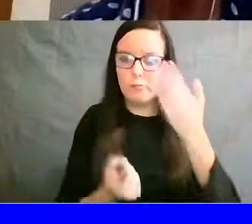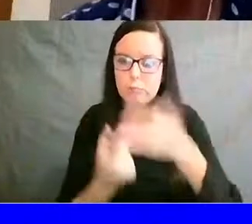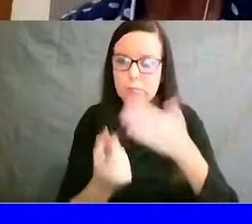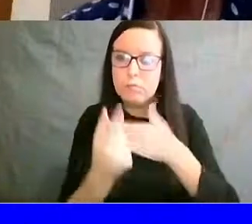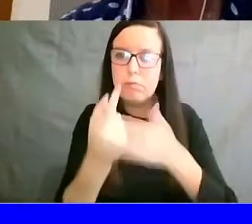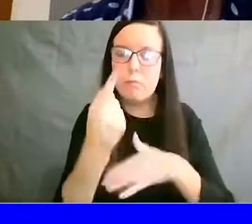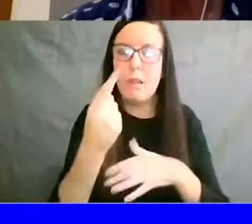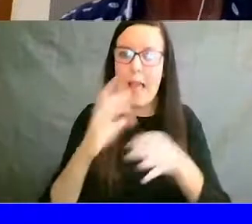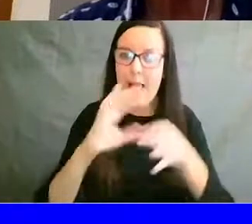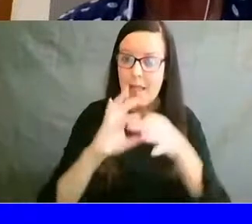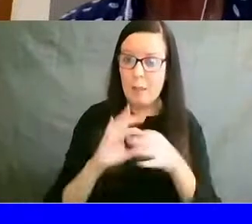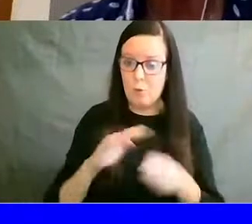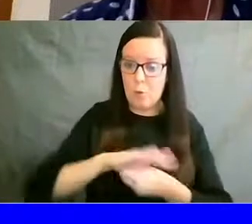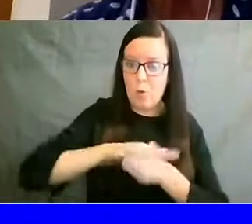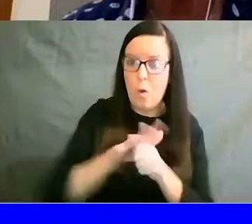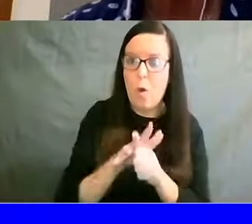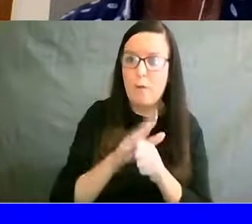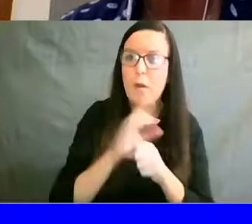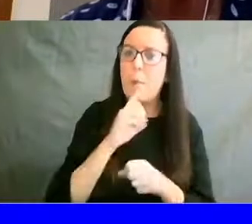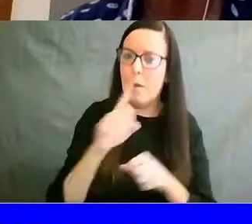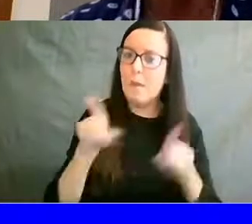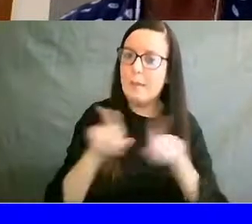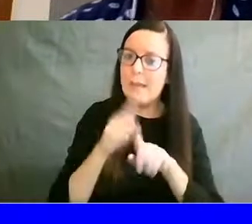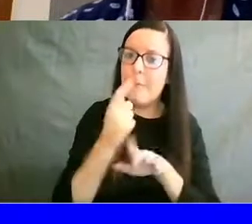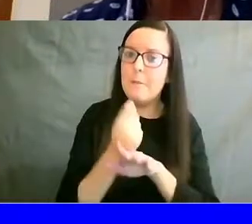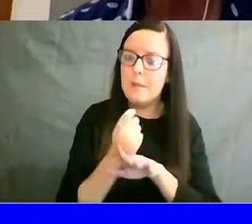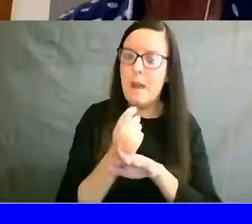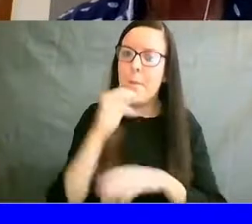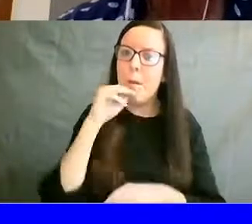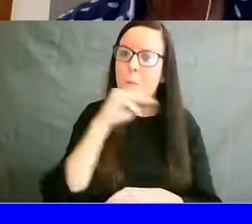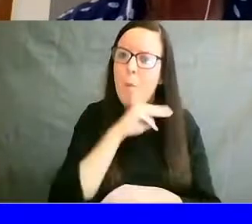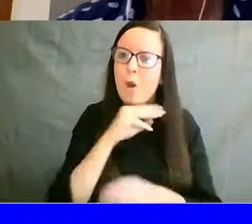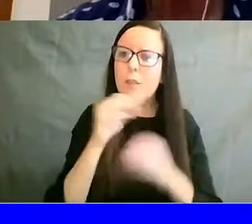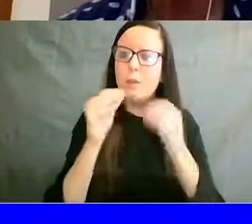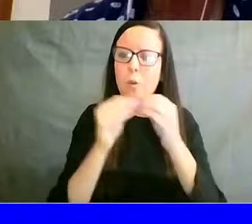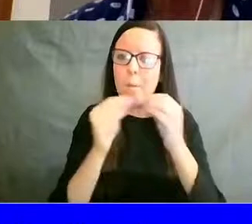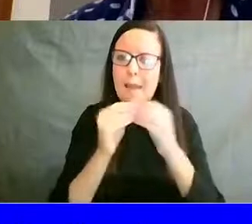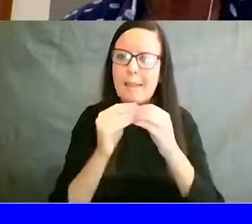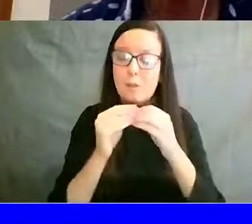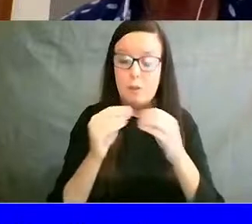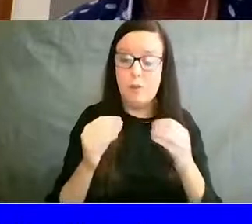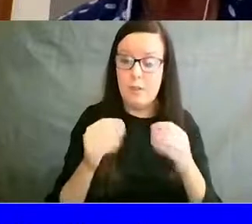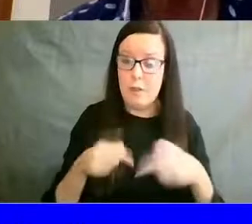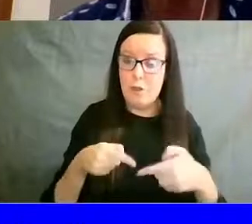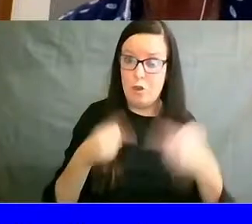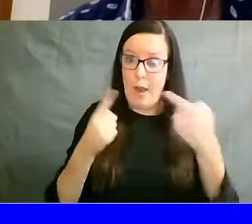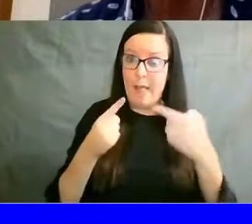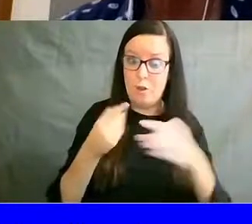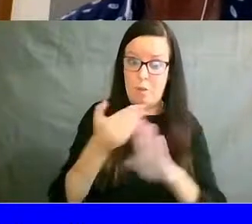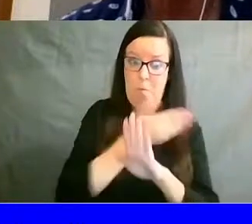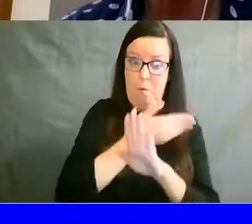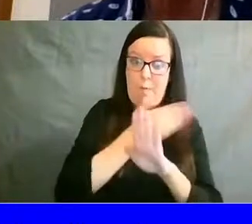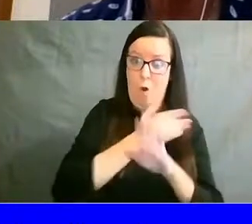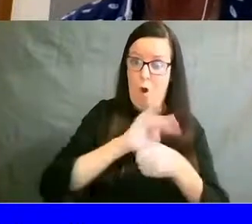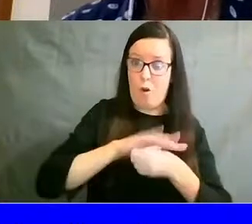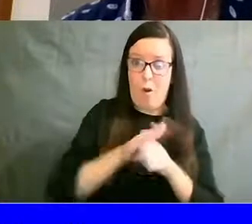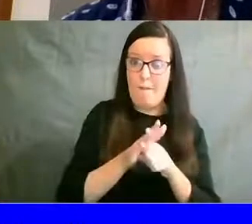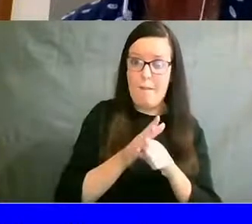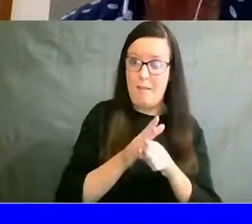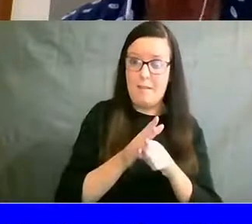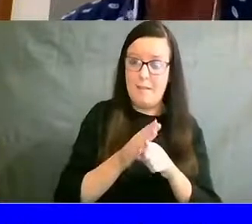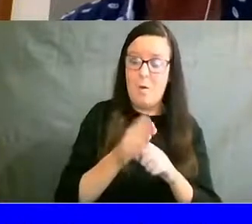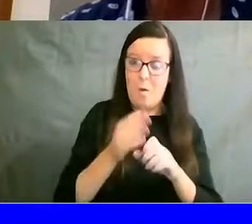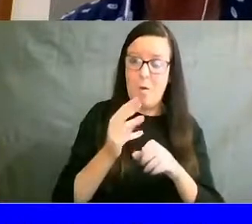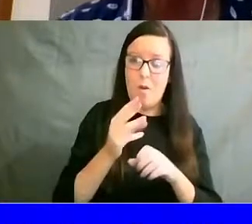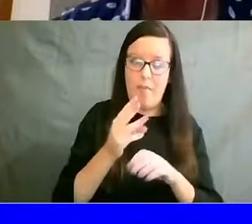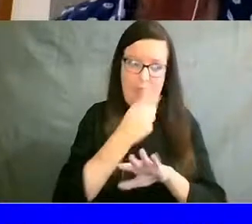but I suppose it's also important to acknowledge that the challenges existed before COVID, but I think they've been highlighted